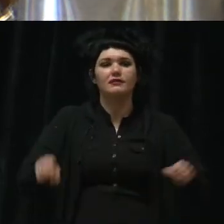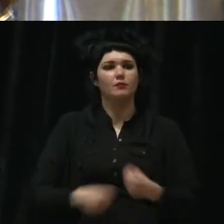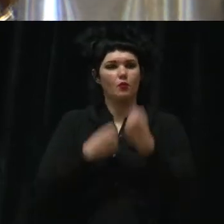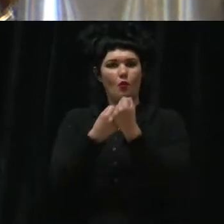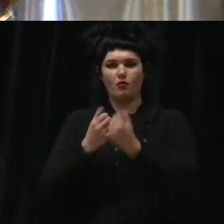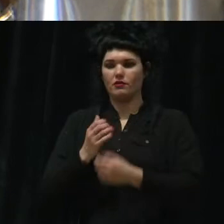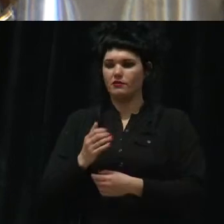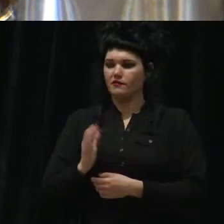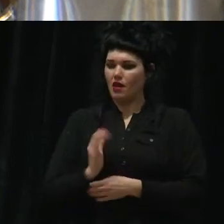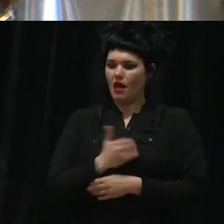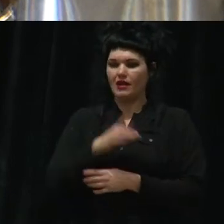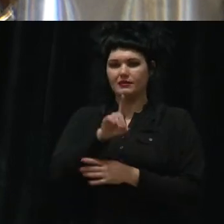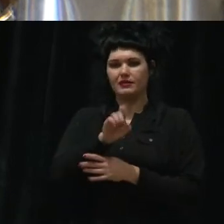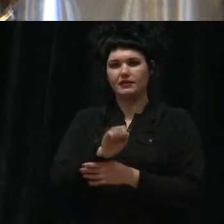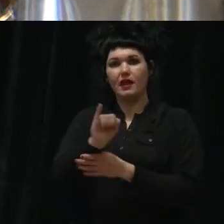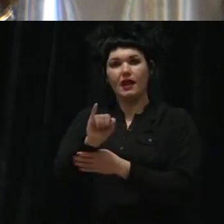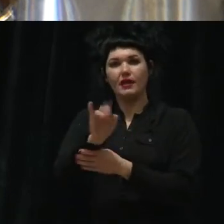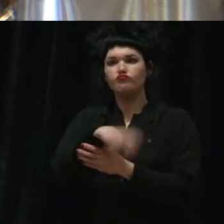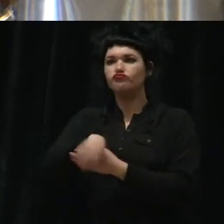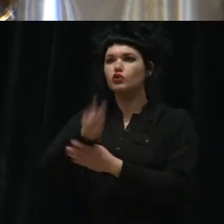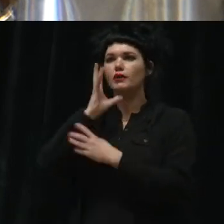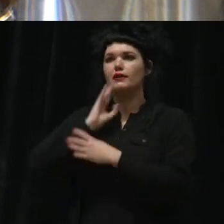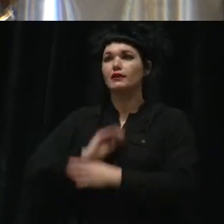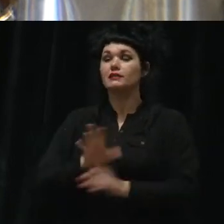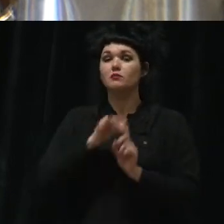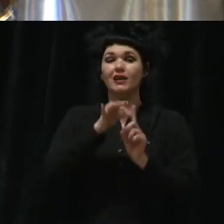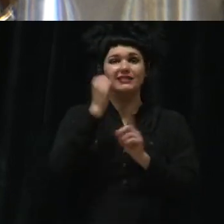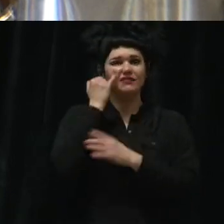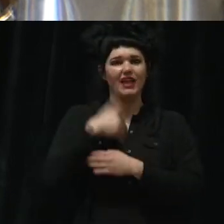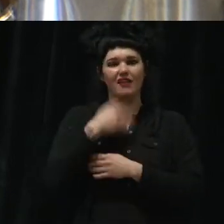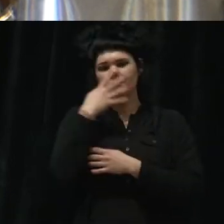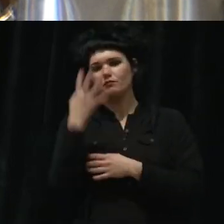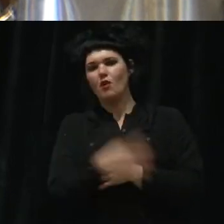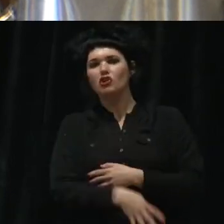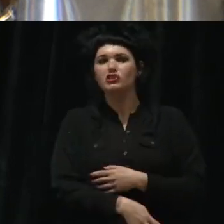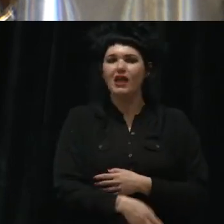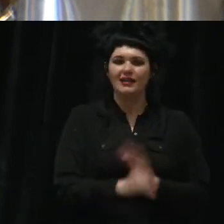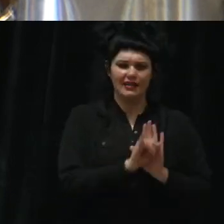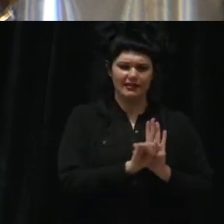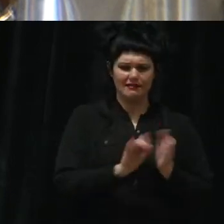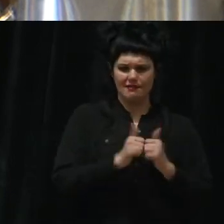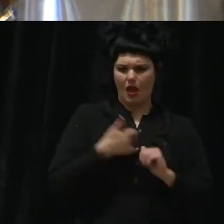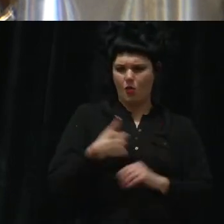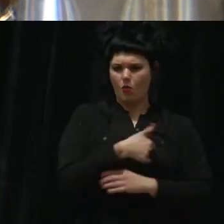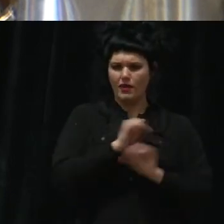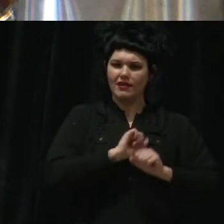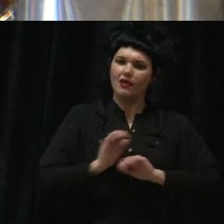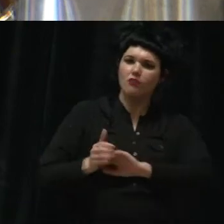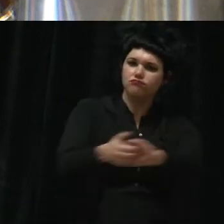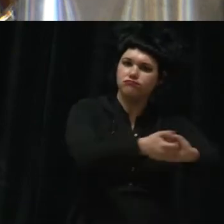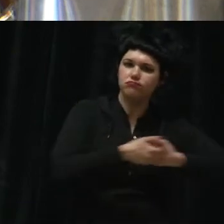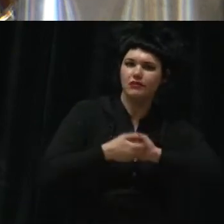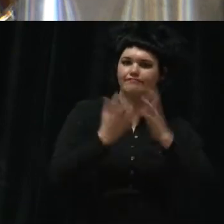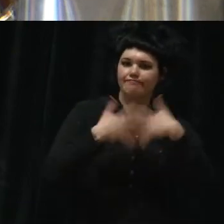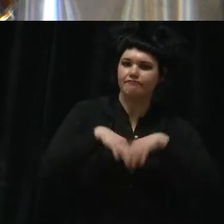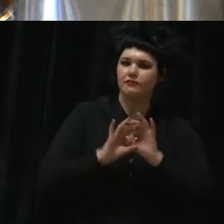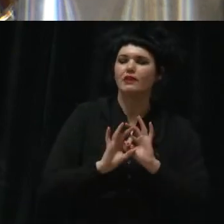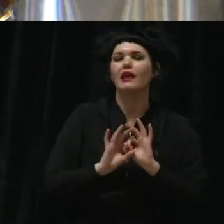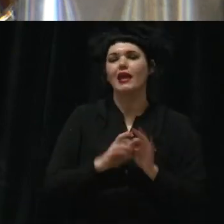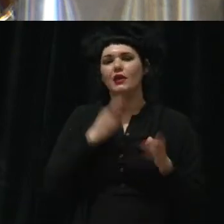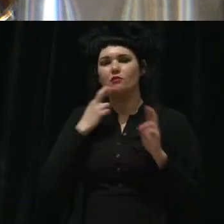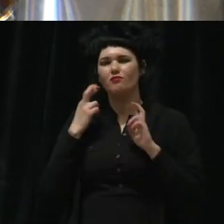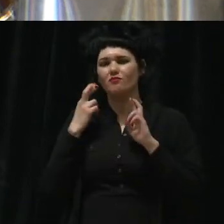journey, especially for those folks that have a marginalized identity, how we can all come together then and react